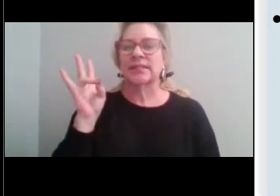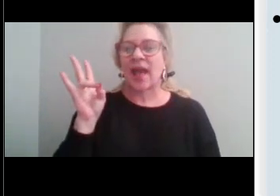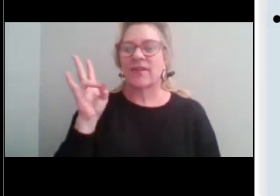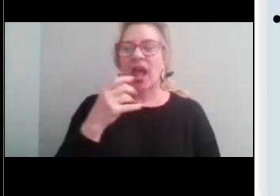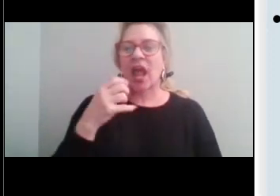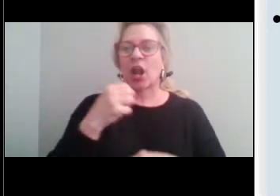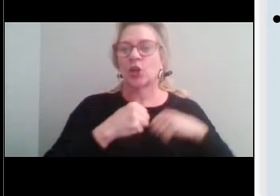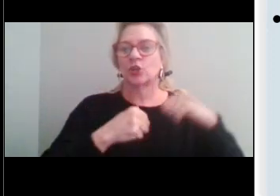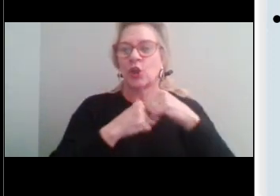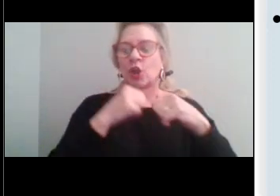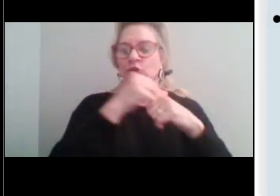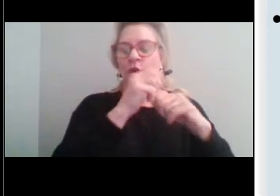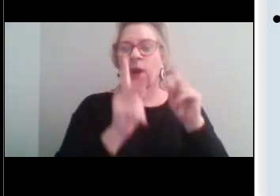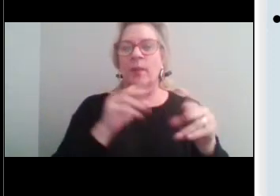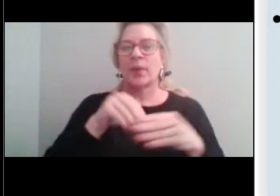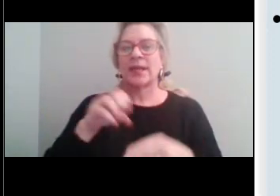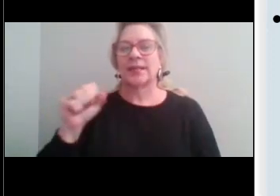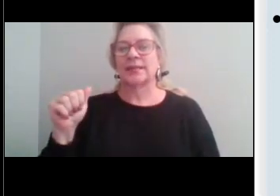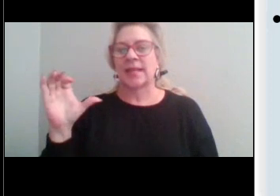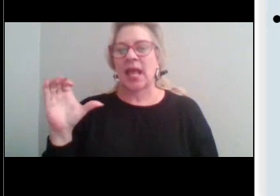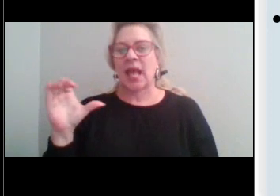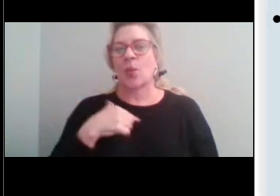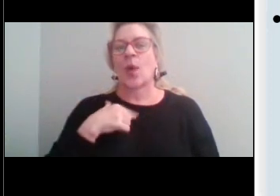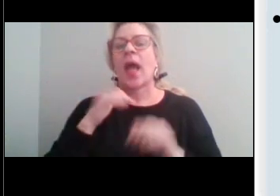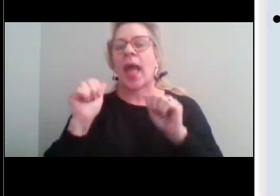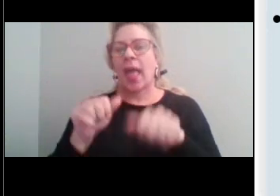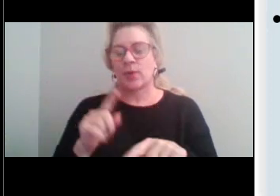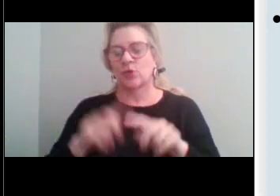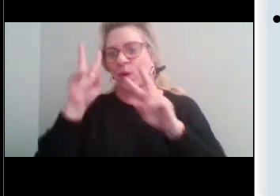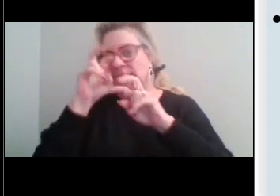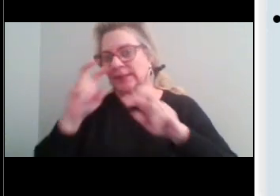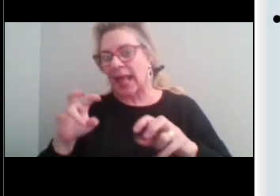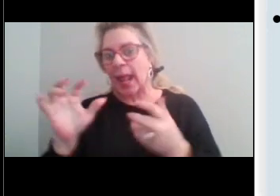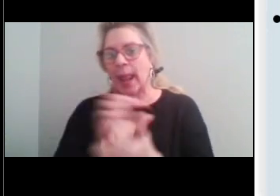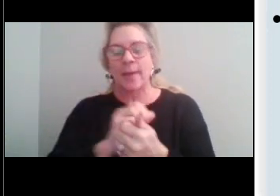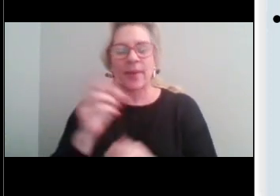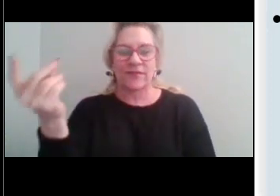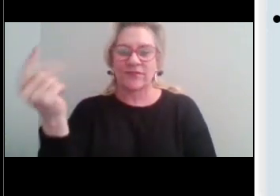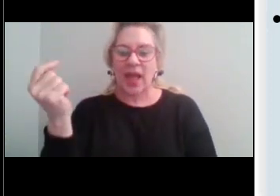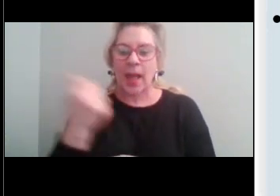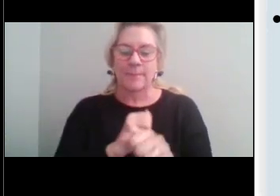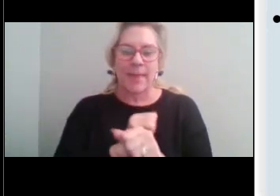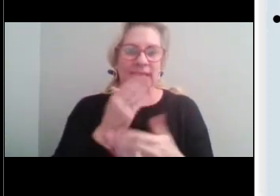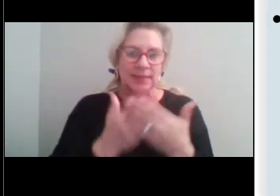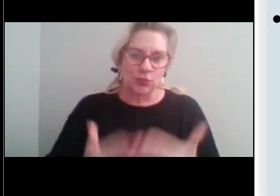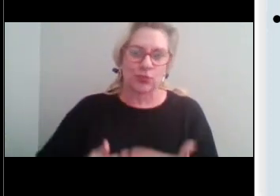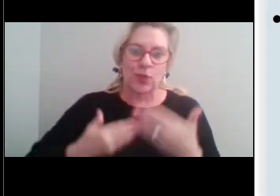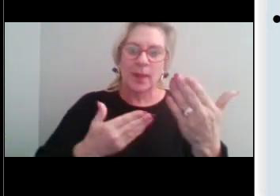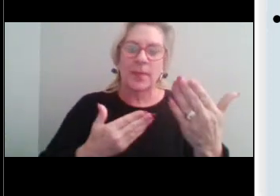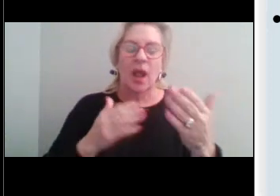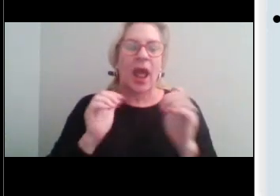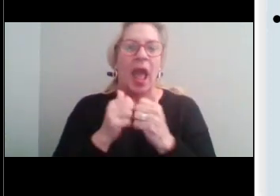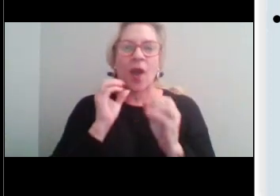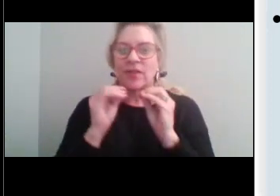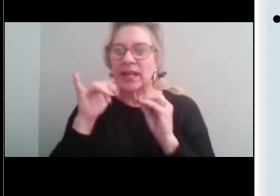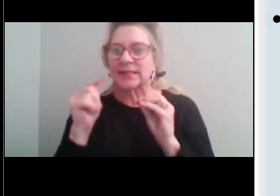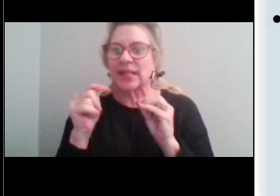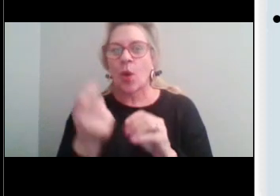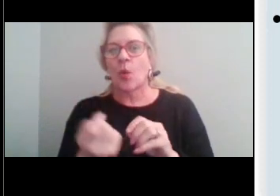structures folks in Sacramento, we were able to assess the damage quickly, make some recommendations on